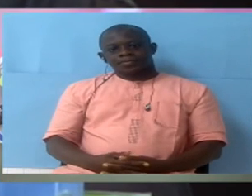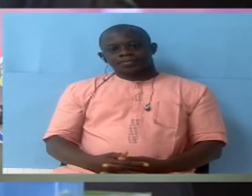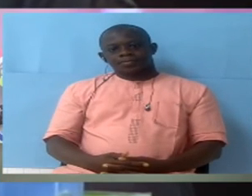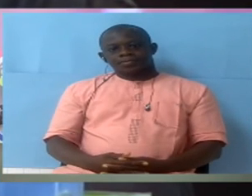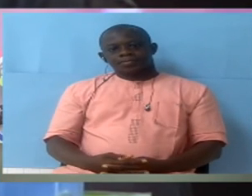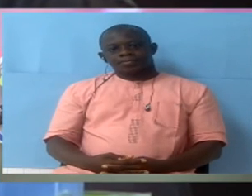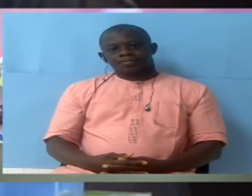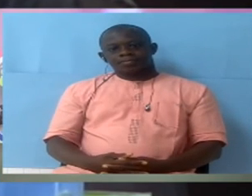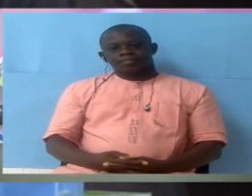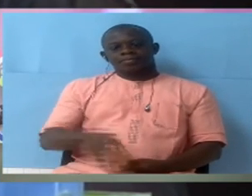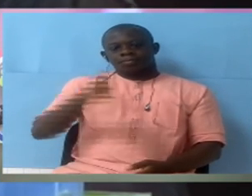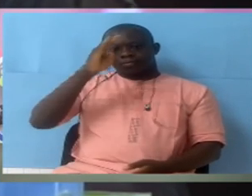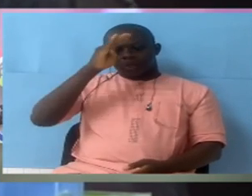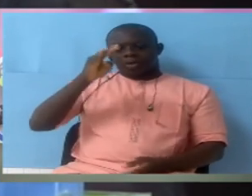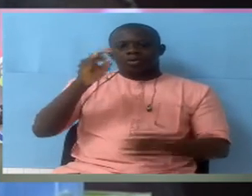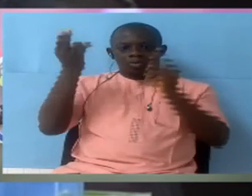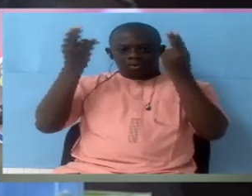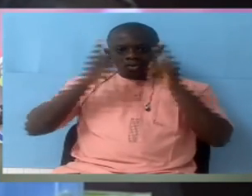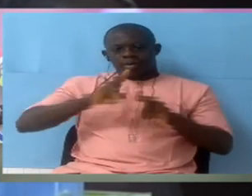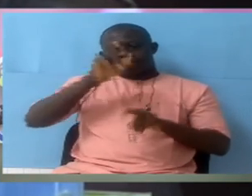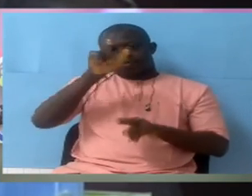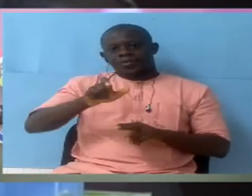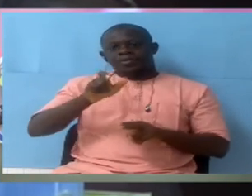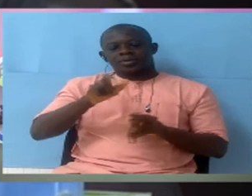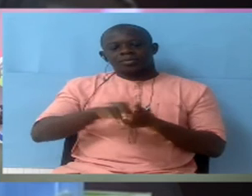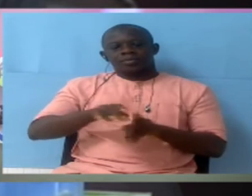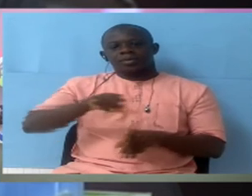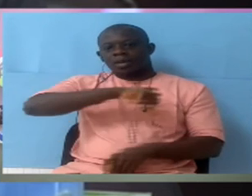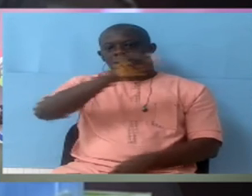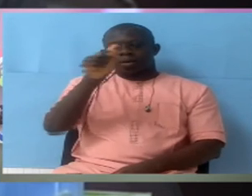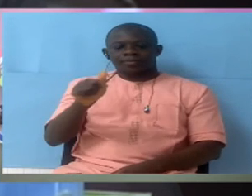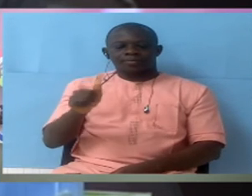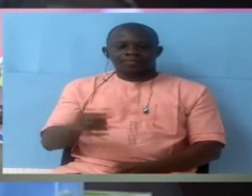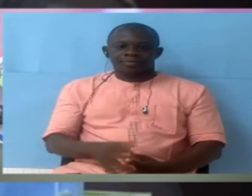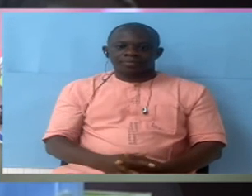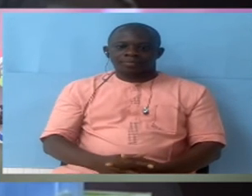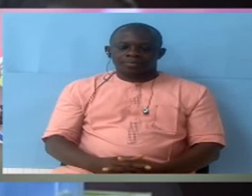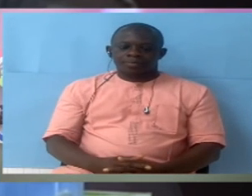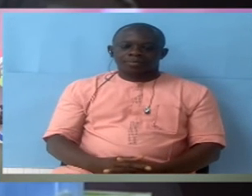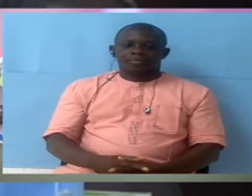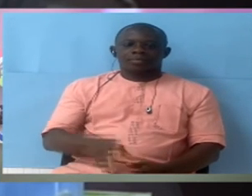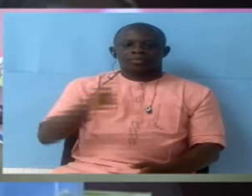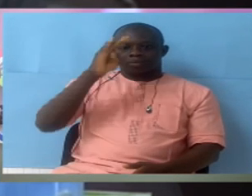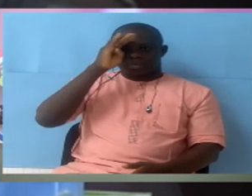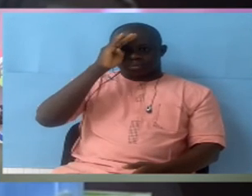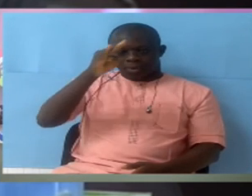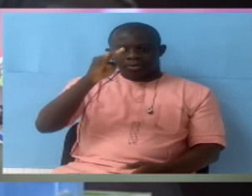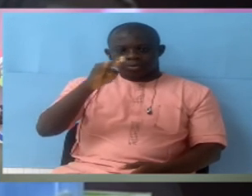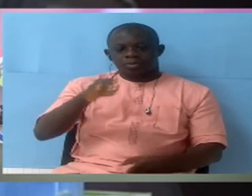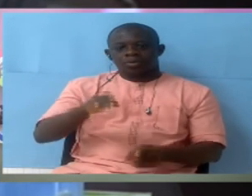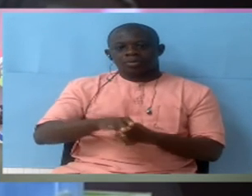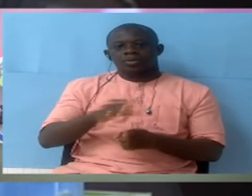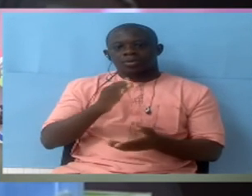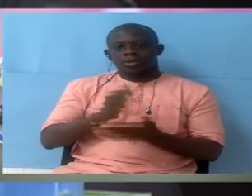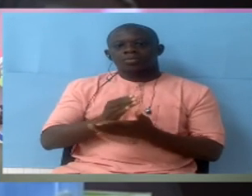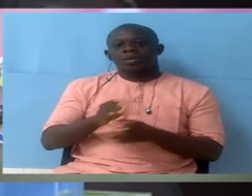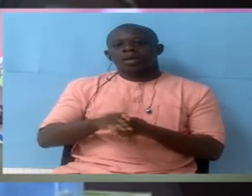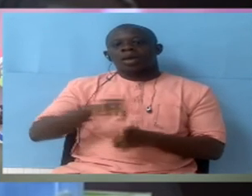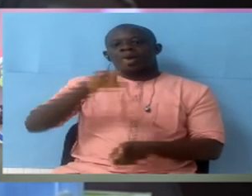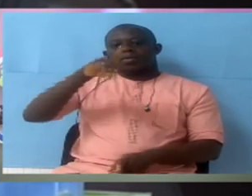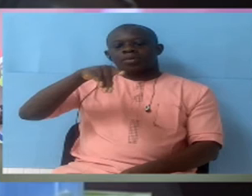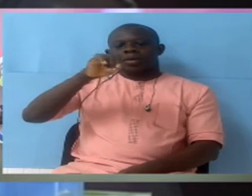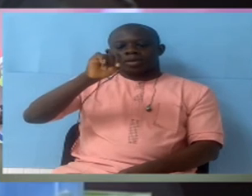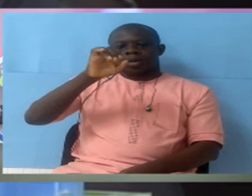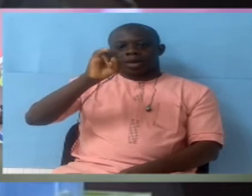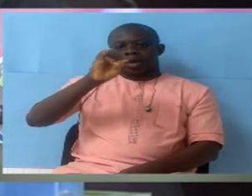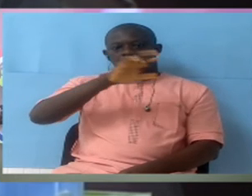that's all thank you counsel and thank you, Lieutenant Colonel Pierre Mendy,